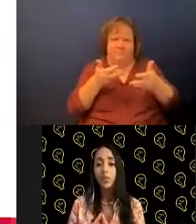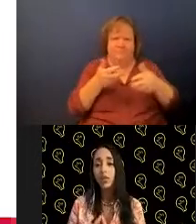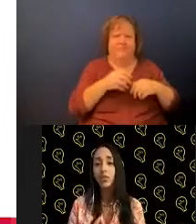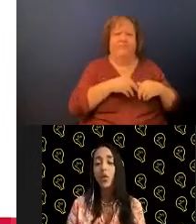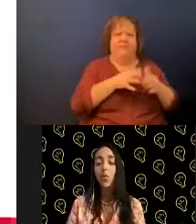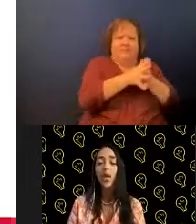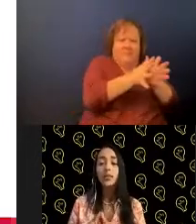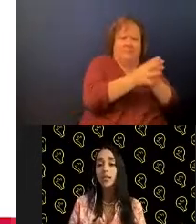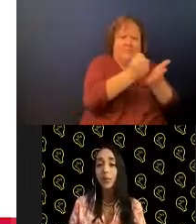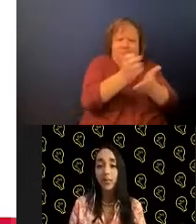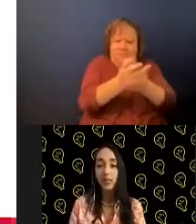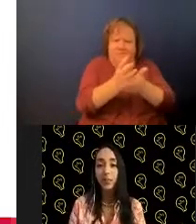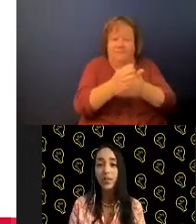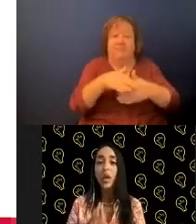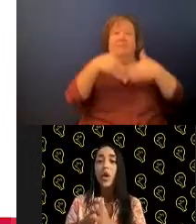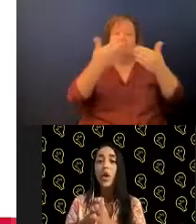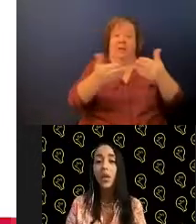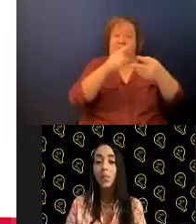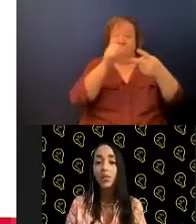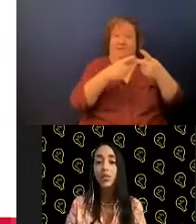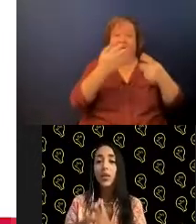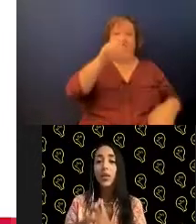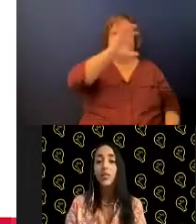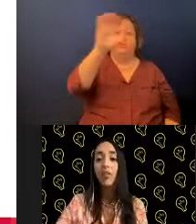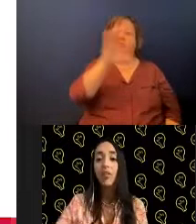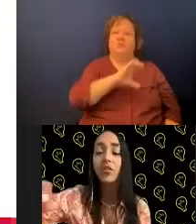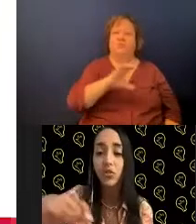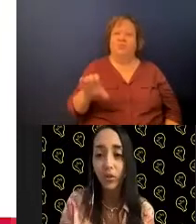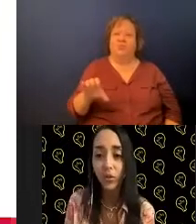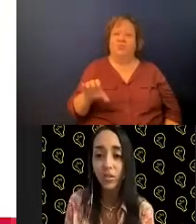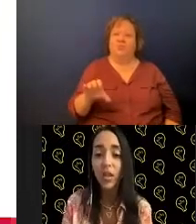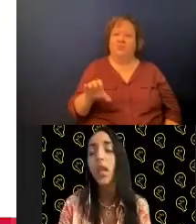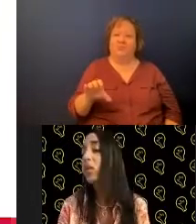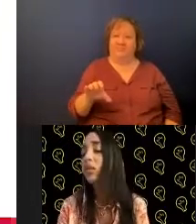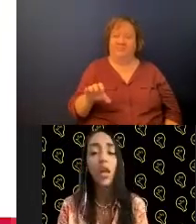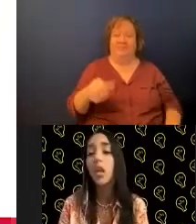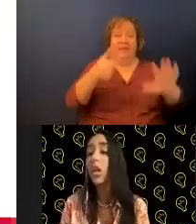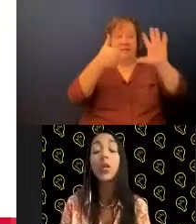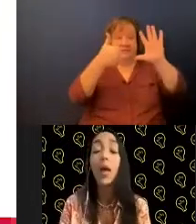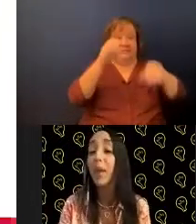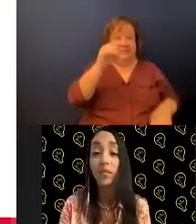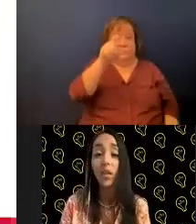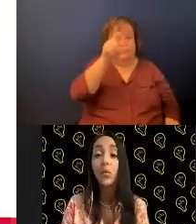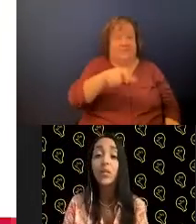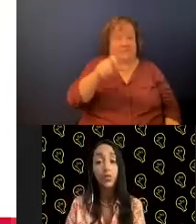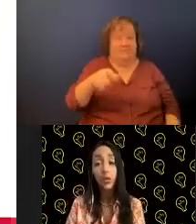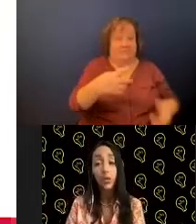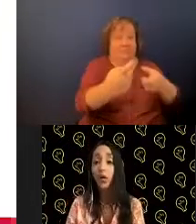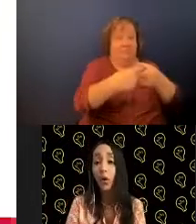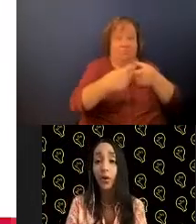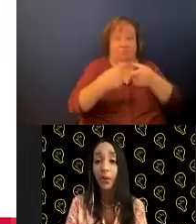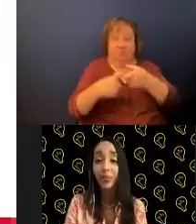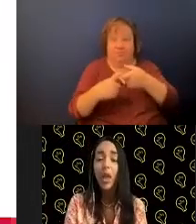mentorship sessions. We had 60 participants, 20 mentors, 7 instructors. It was amazing. It was a